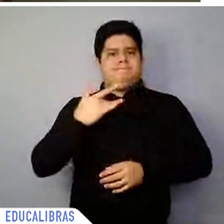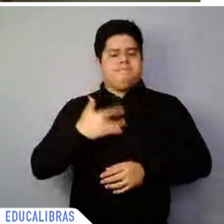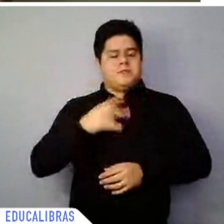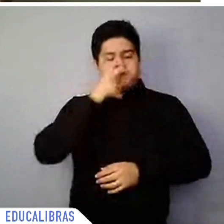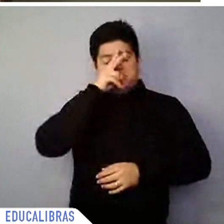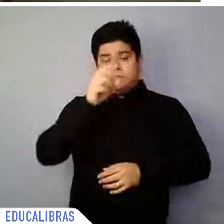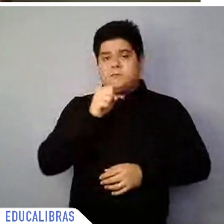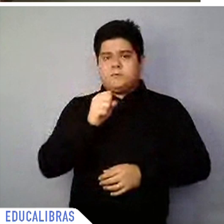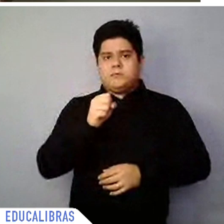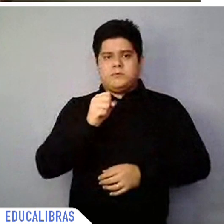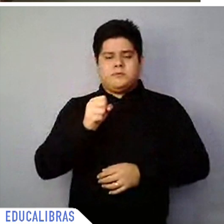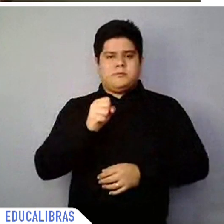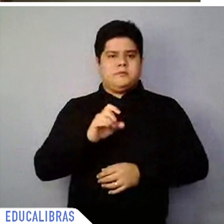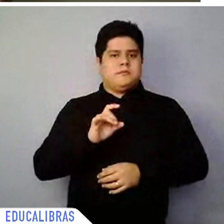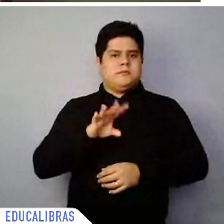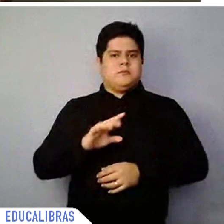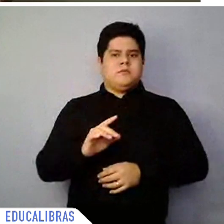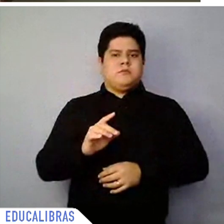as a whole.